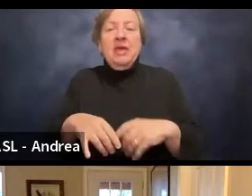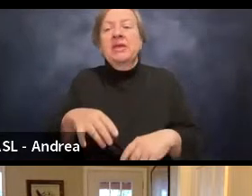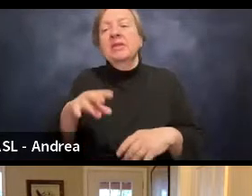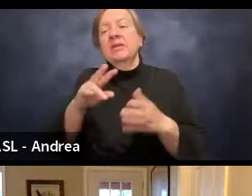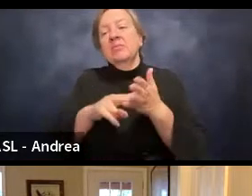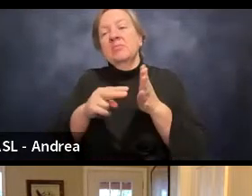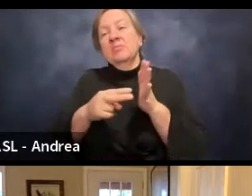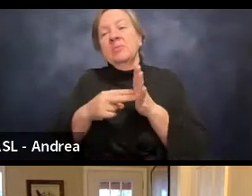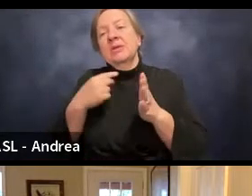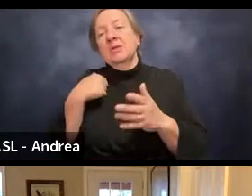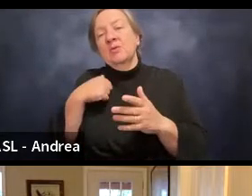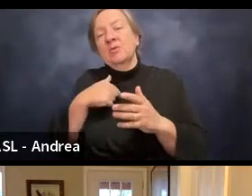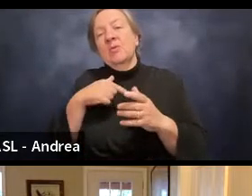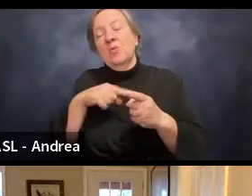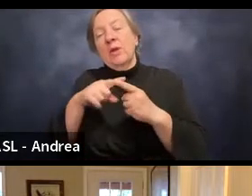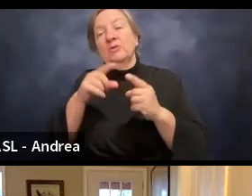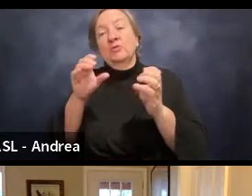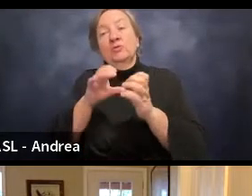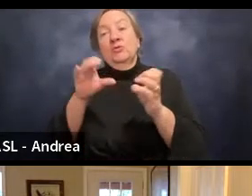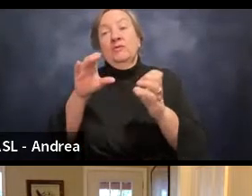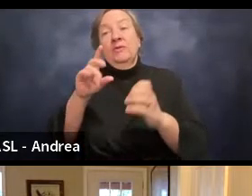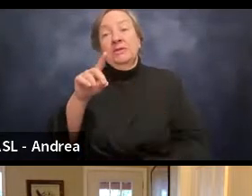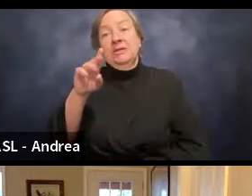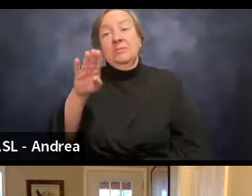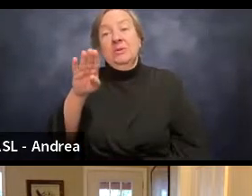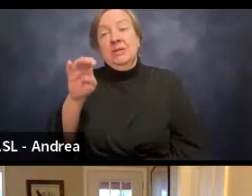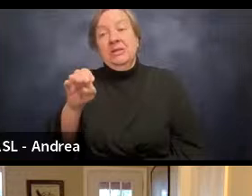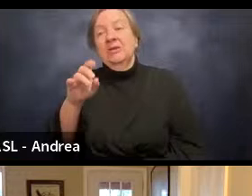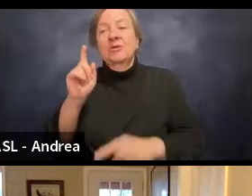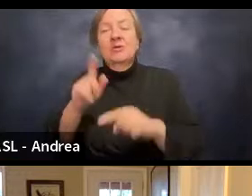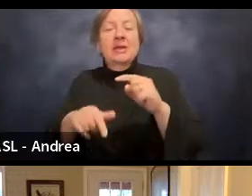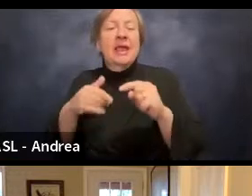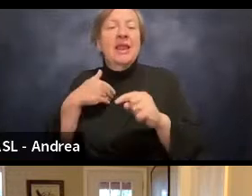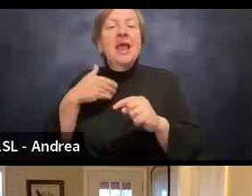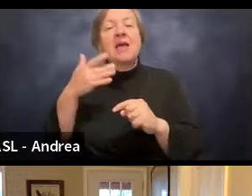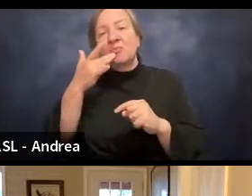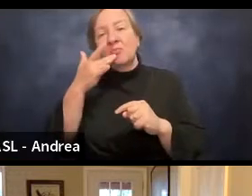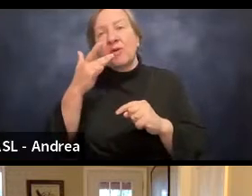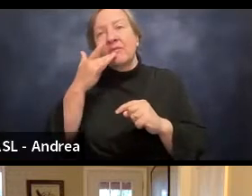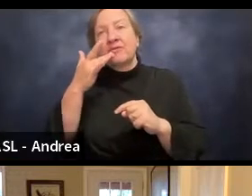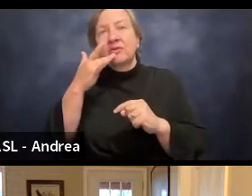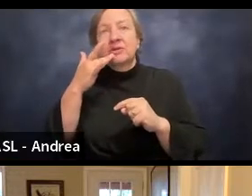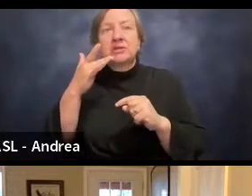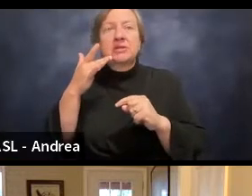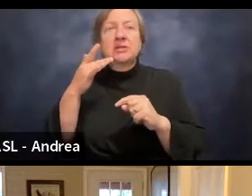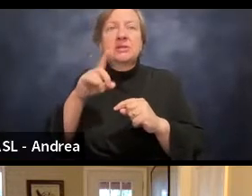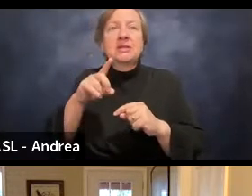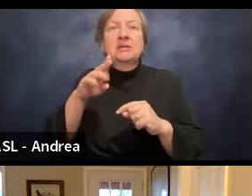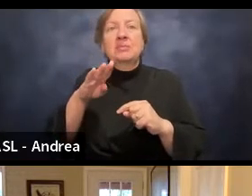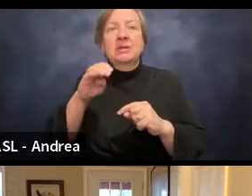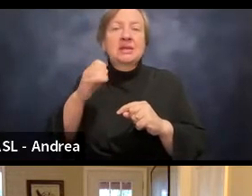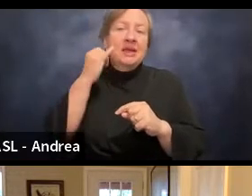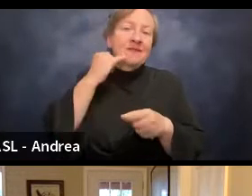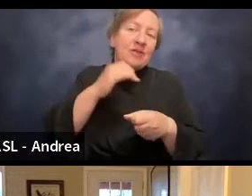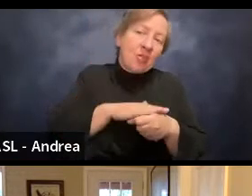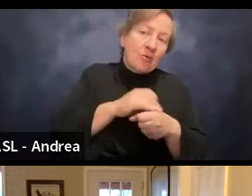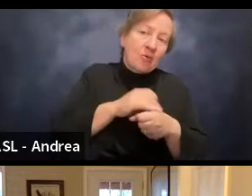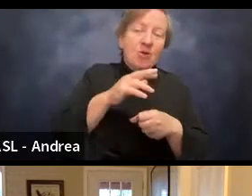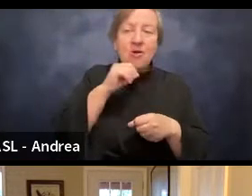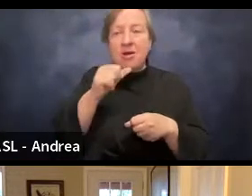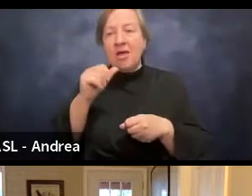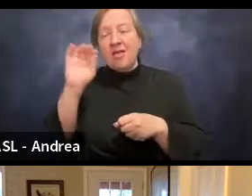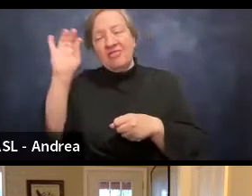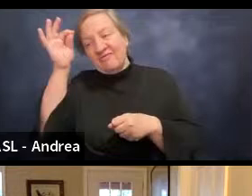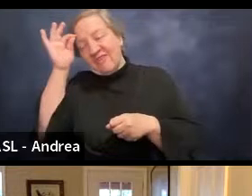words, when you're certified as a DBE, you can't have a preferential treatment of that DBE if you're local versus not. the feds would